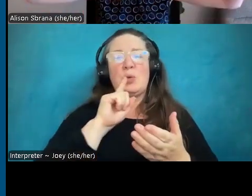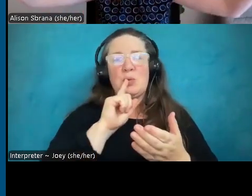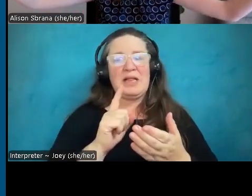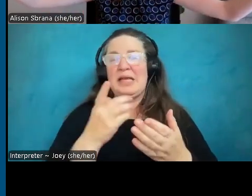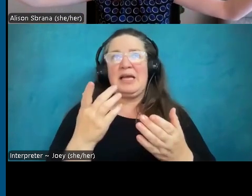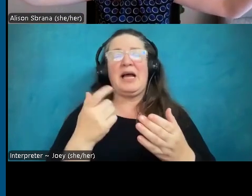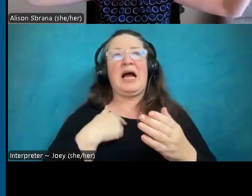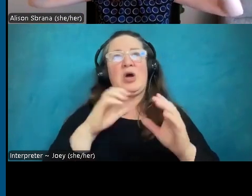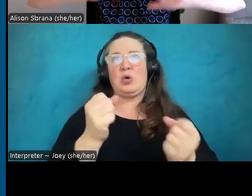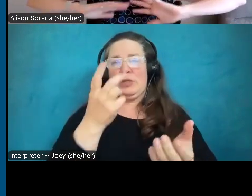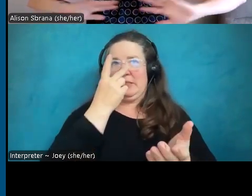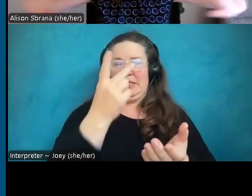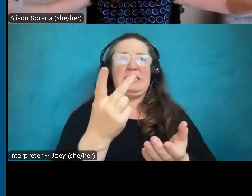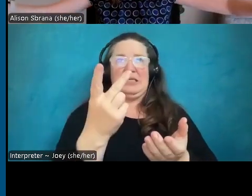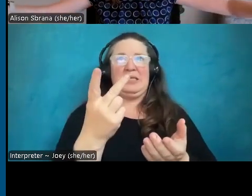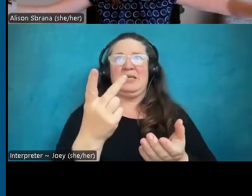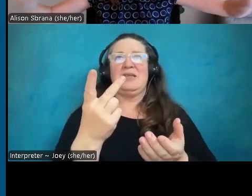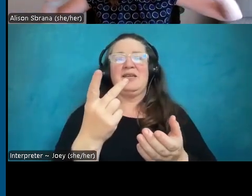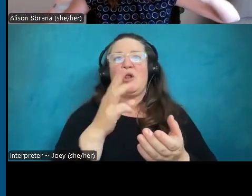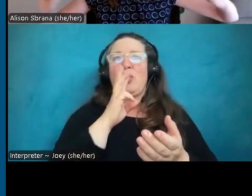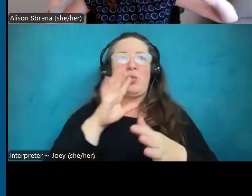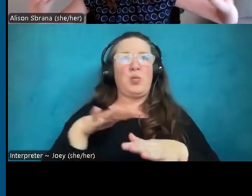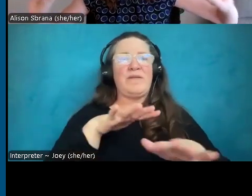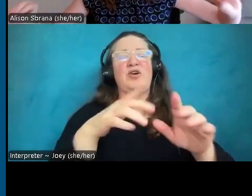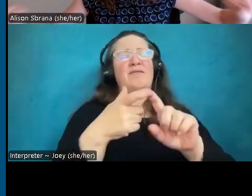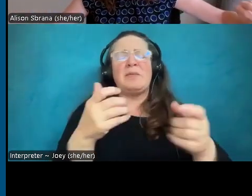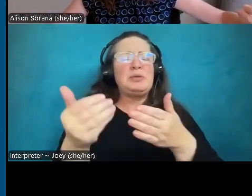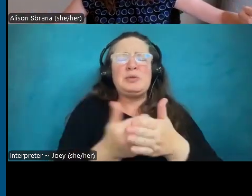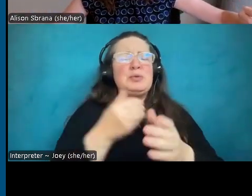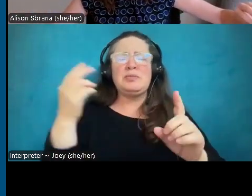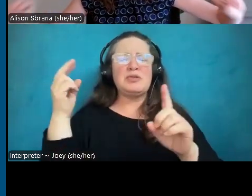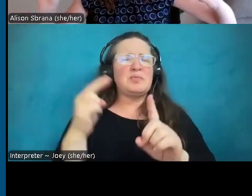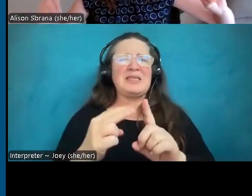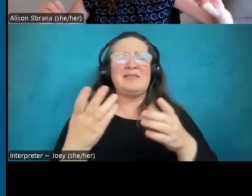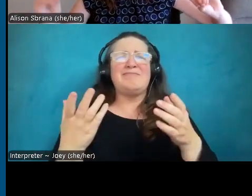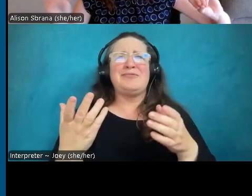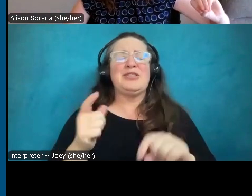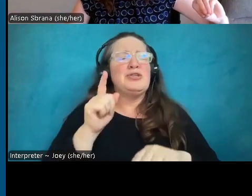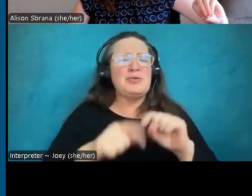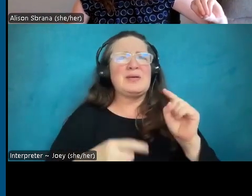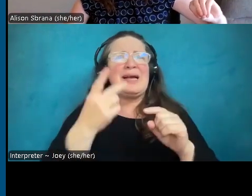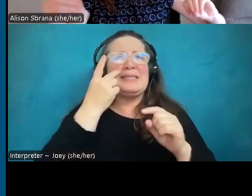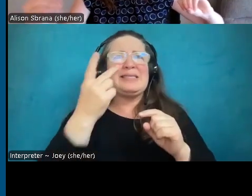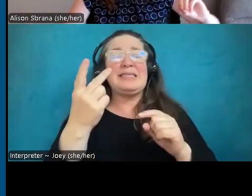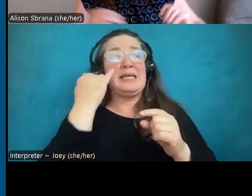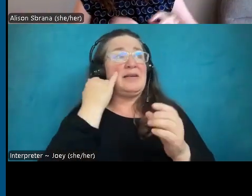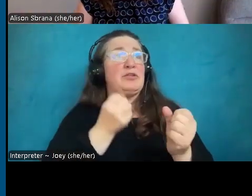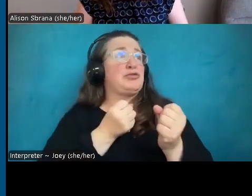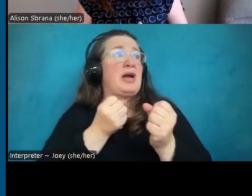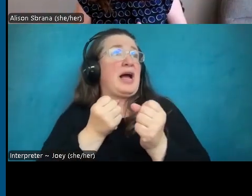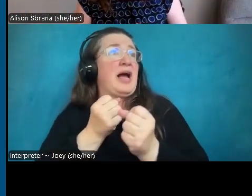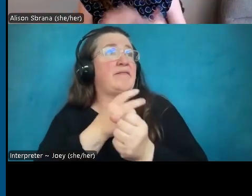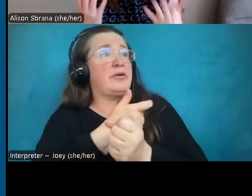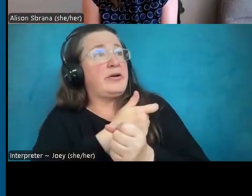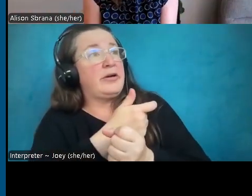got to see the river from a whole new perspective that you cannot see that just by driving by when pulling